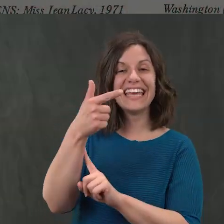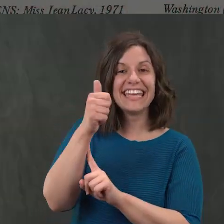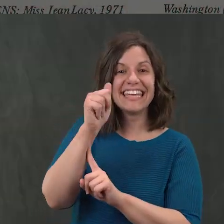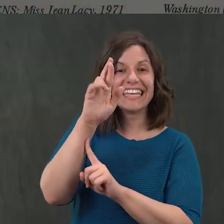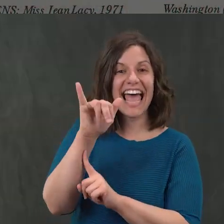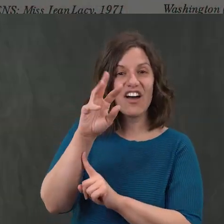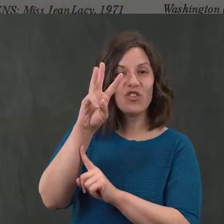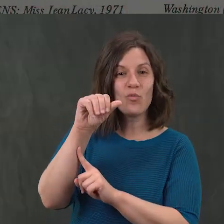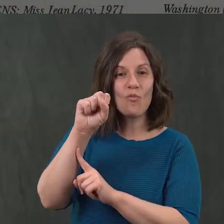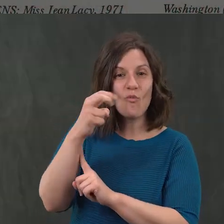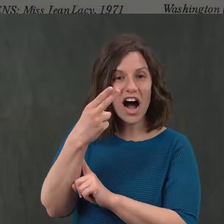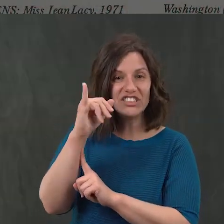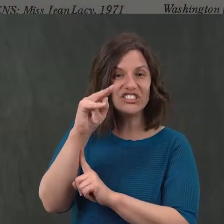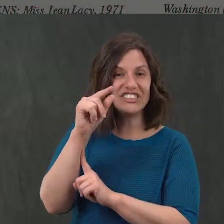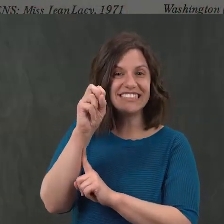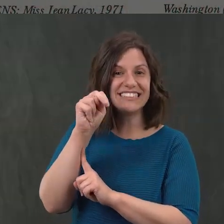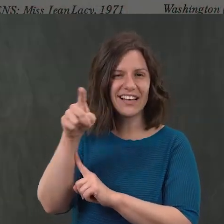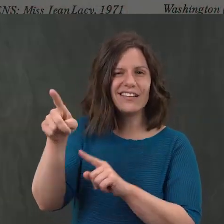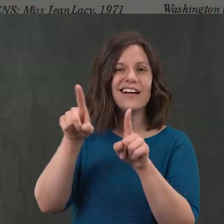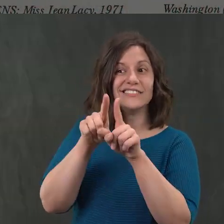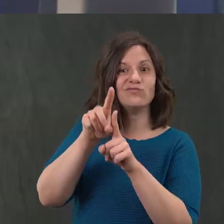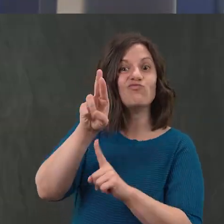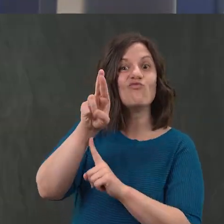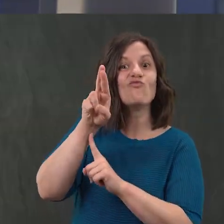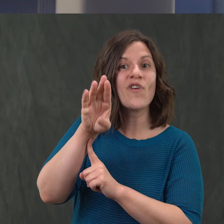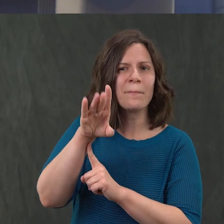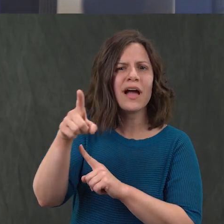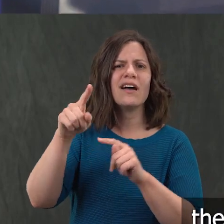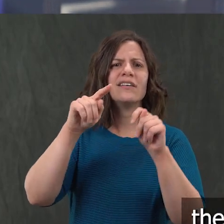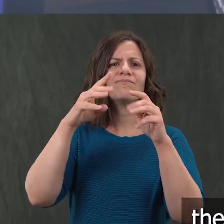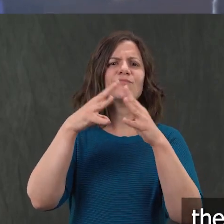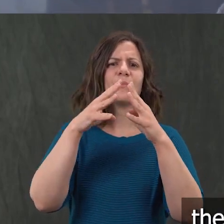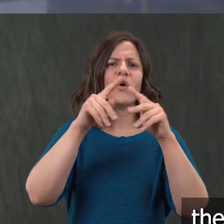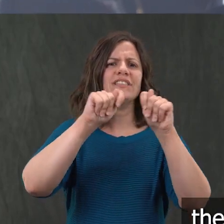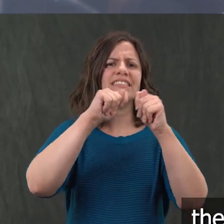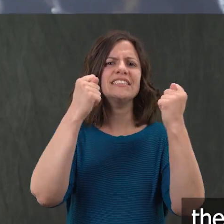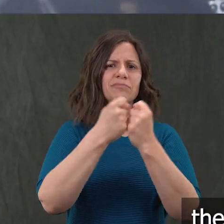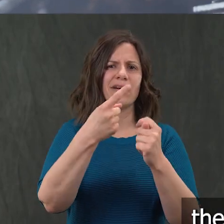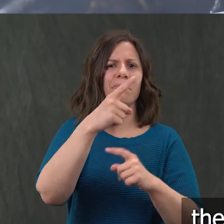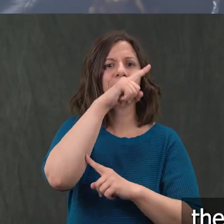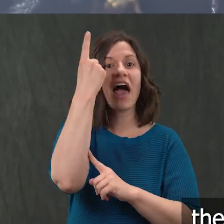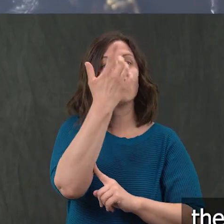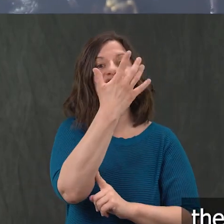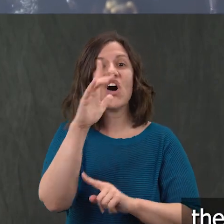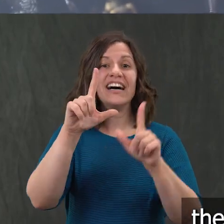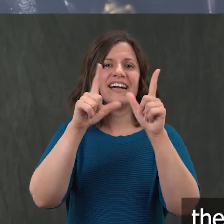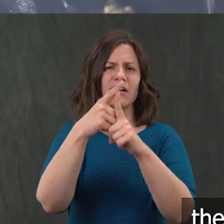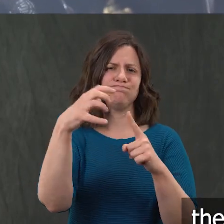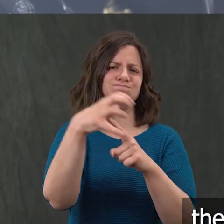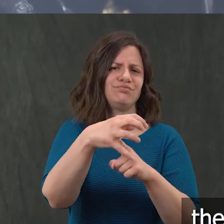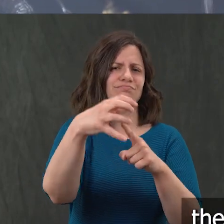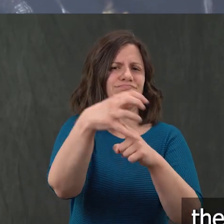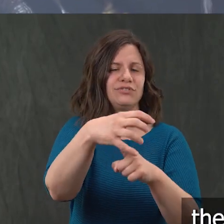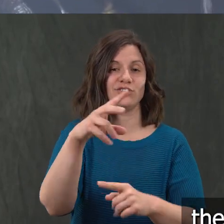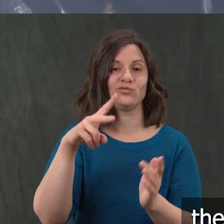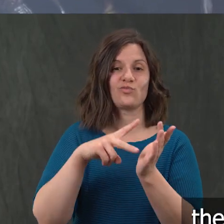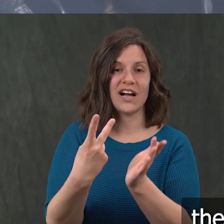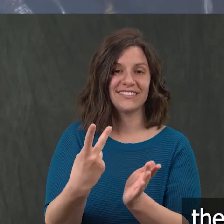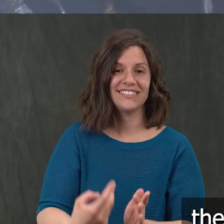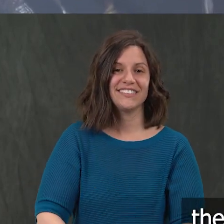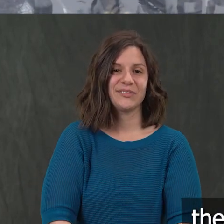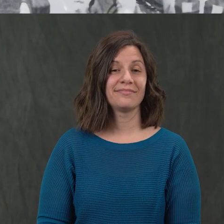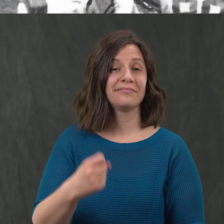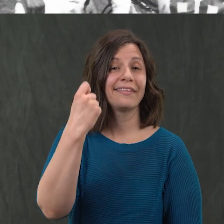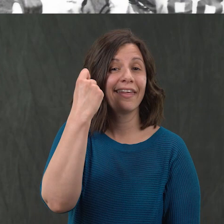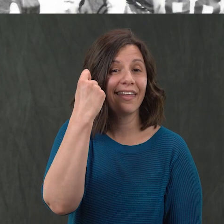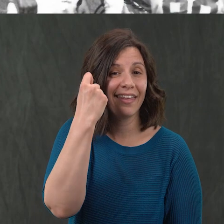Gary Washington as running back, the football team had been Black Forest League champions twice. Football trophy, photo, 1977